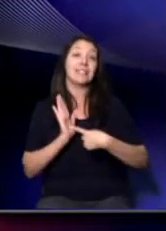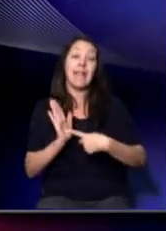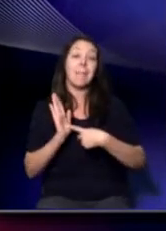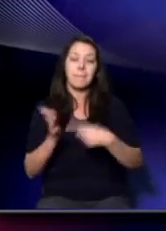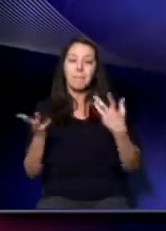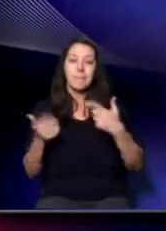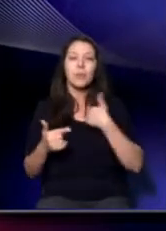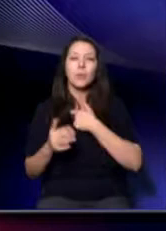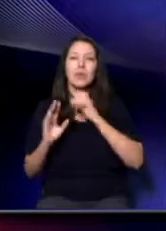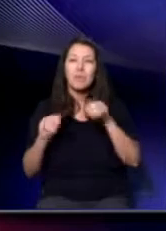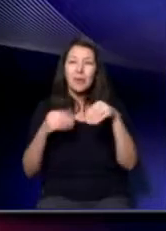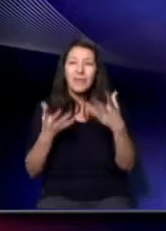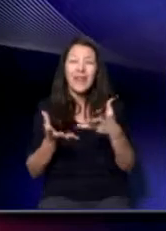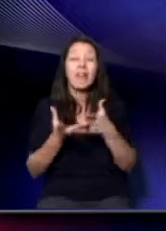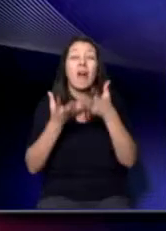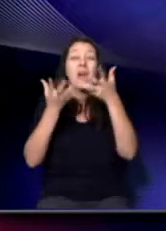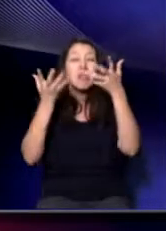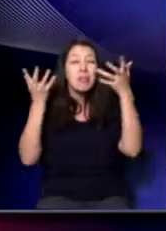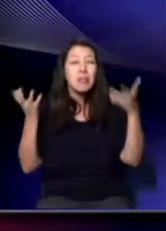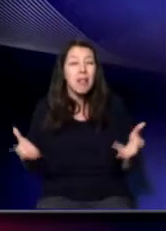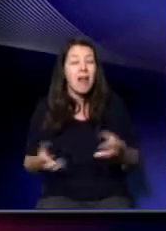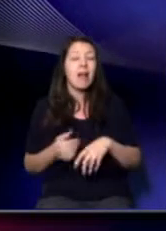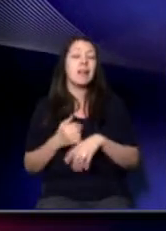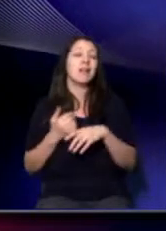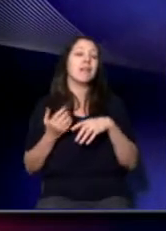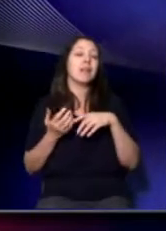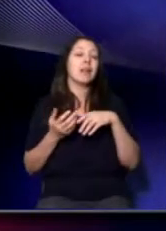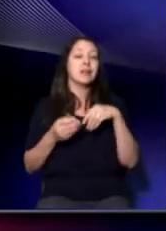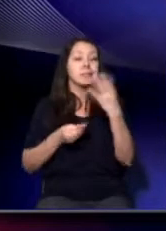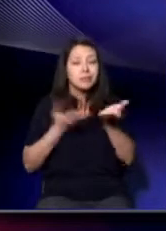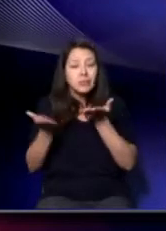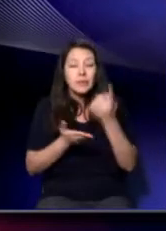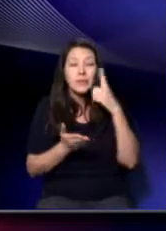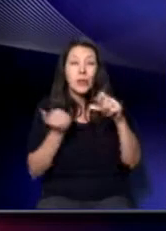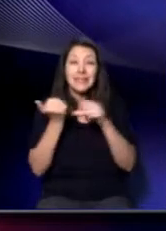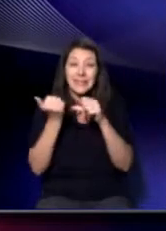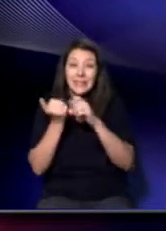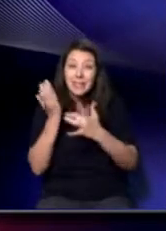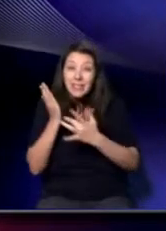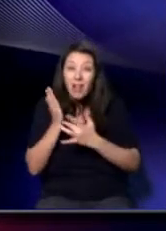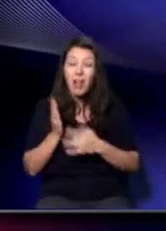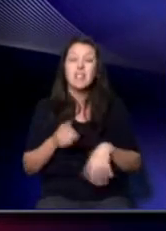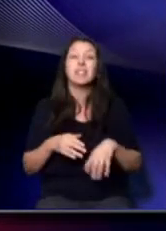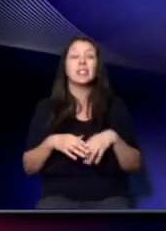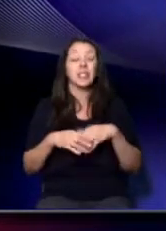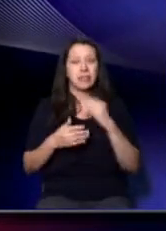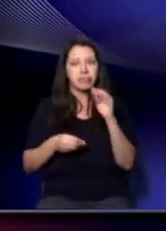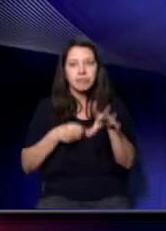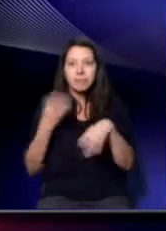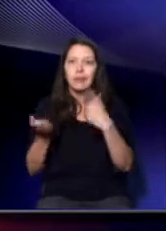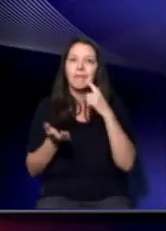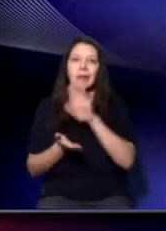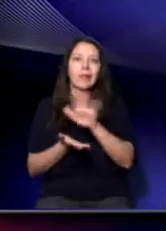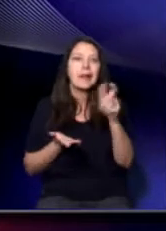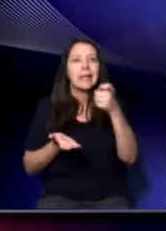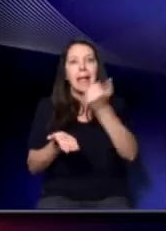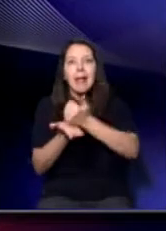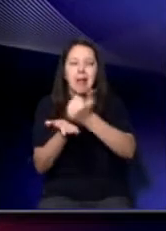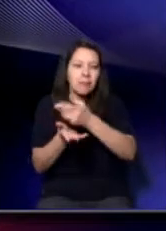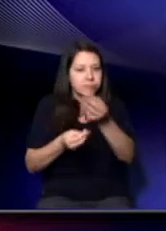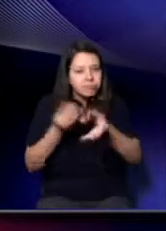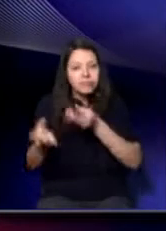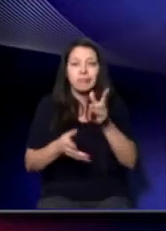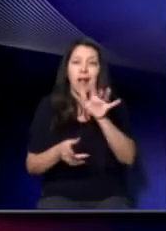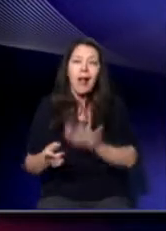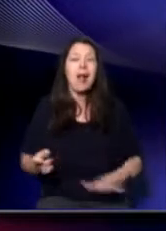a lot of assistive technology to our students who are blind across the